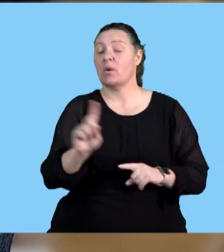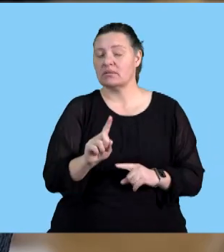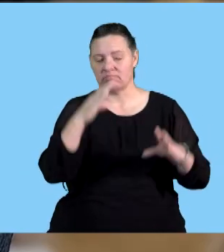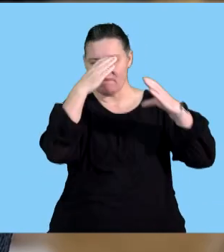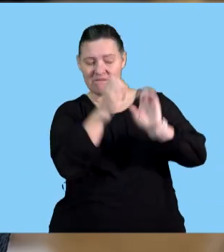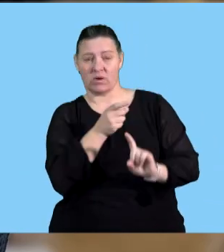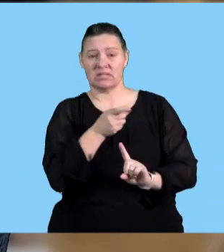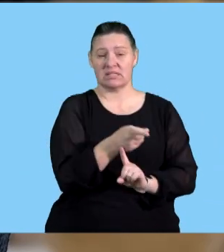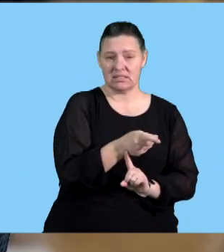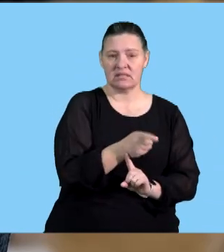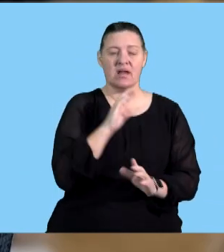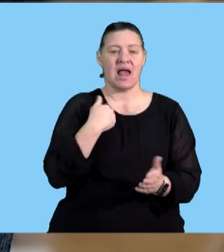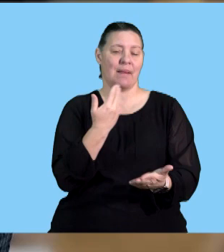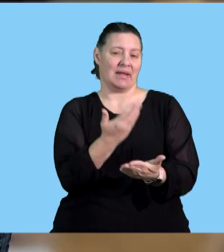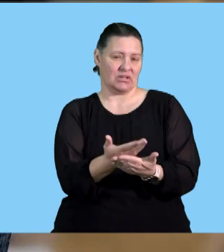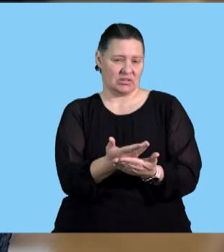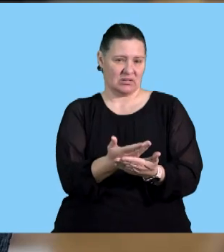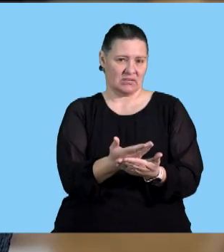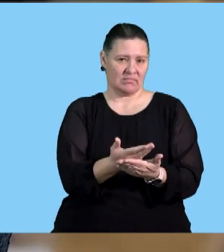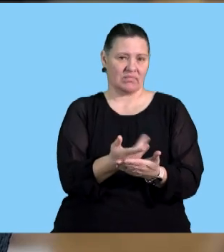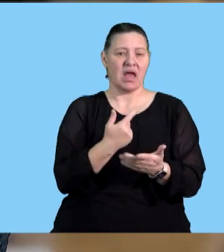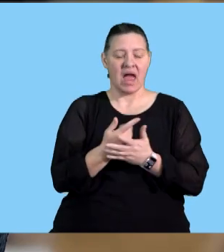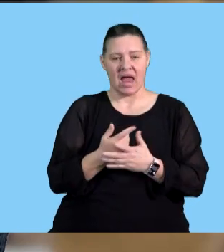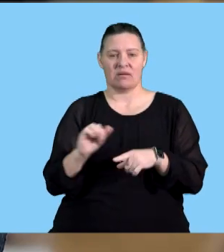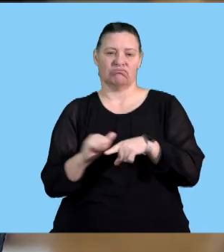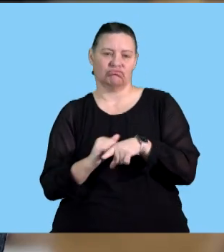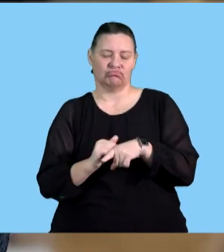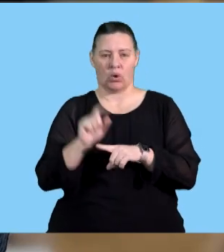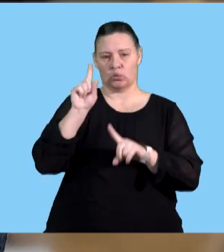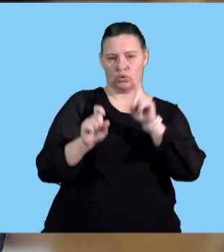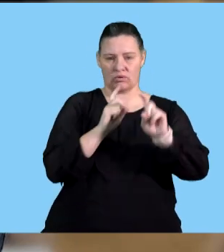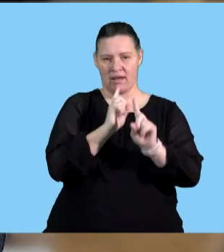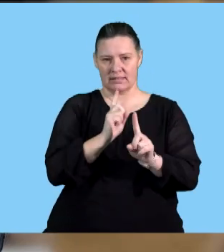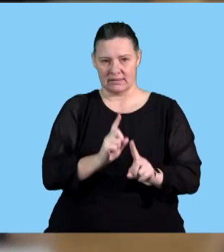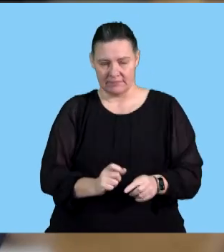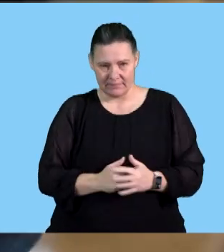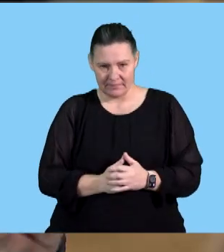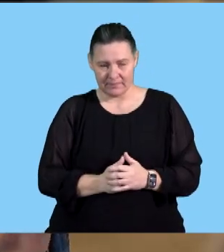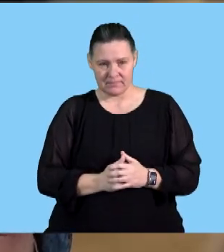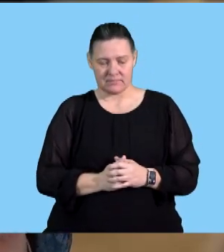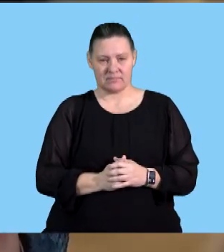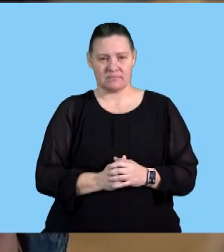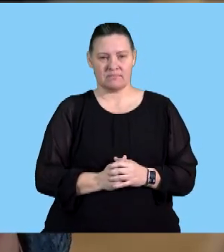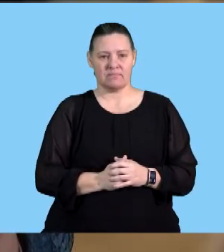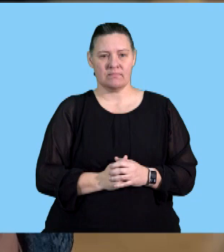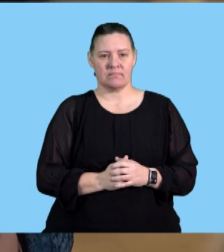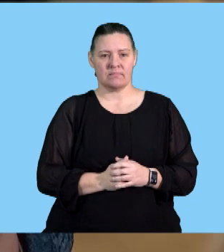today's lesson we will be concentrating on application and practice questions.